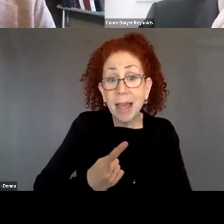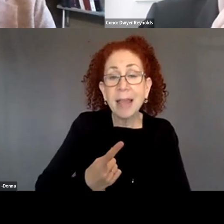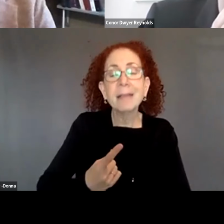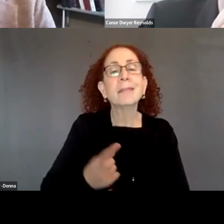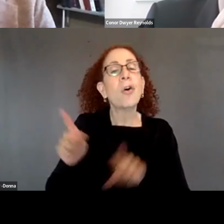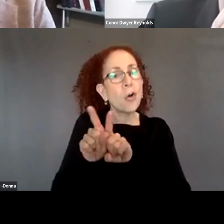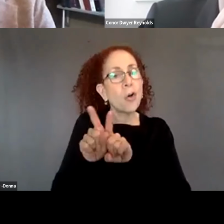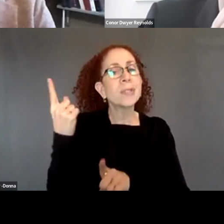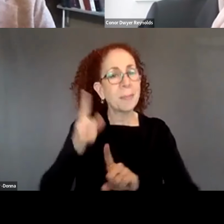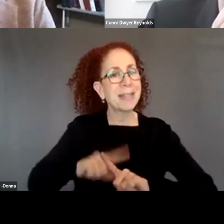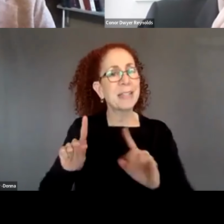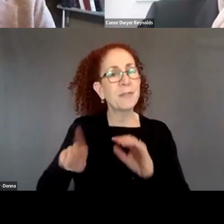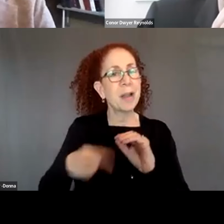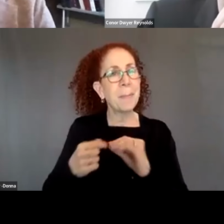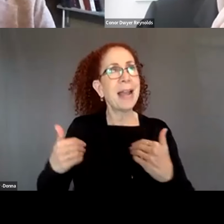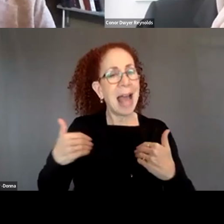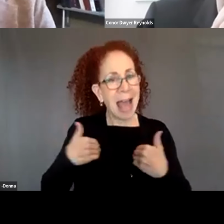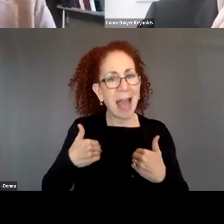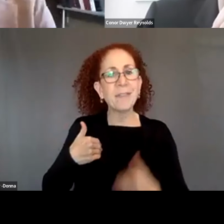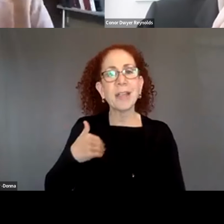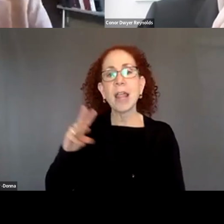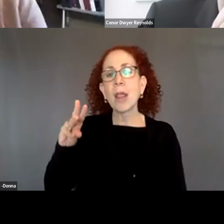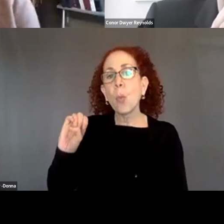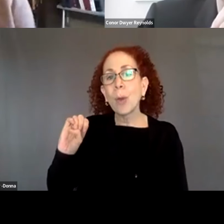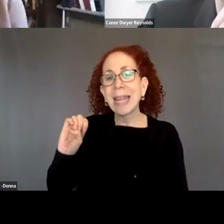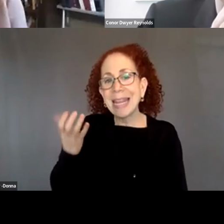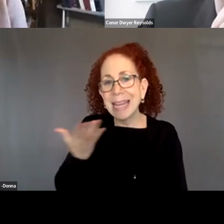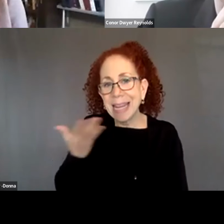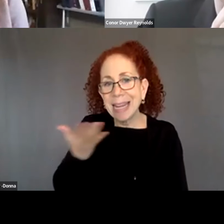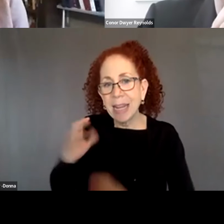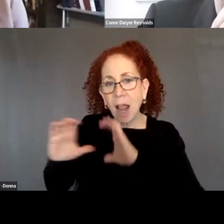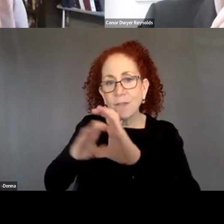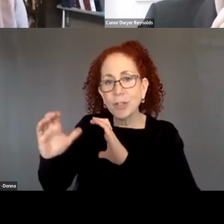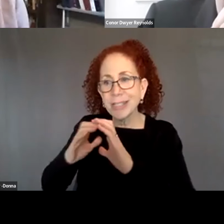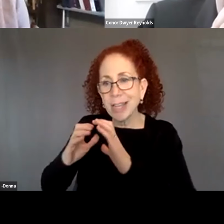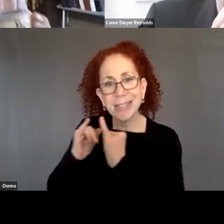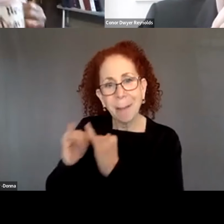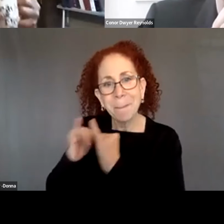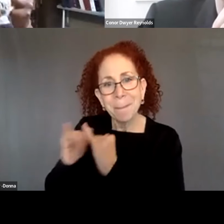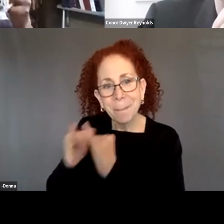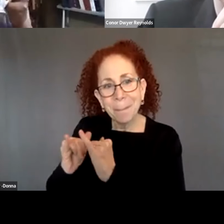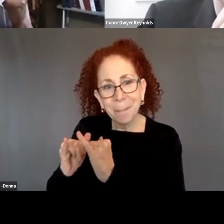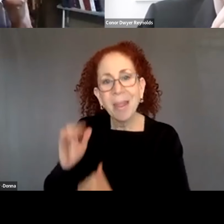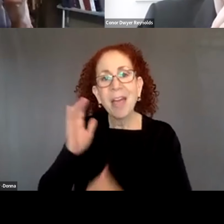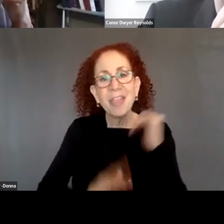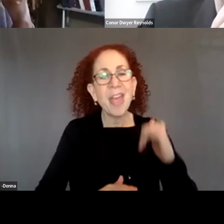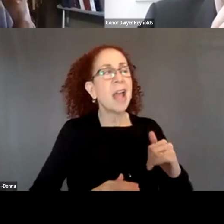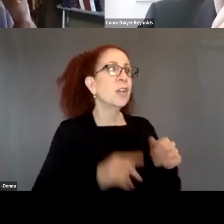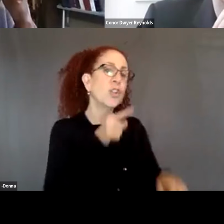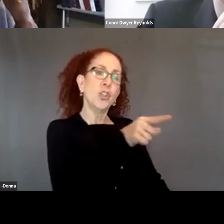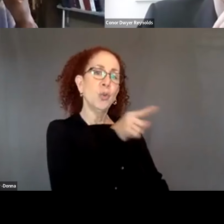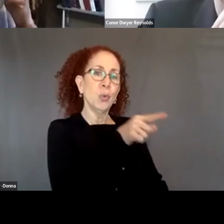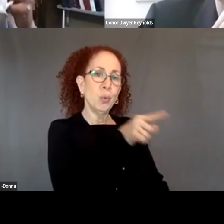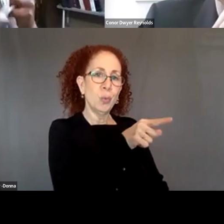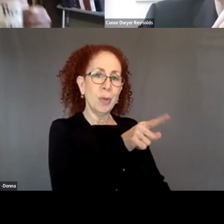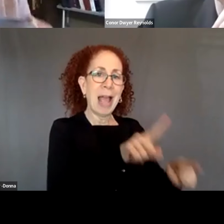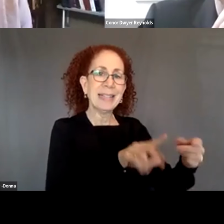very different about having a we conversation as part of the same community and having a you conversation as an